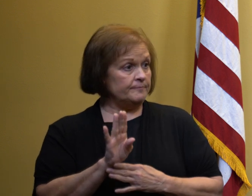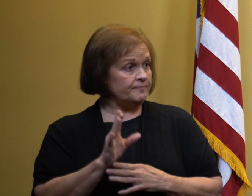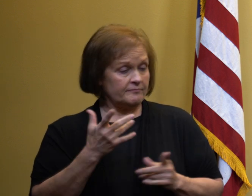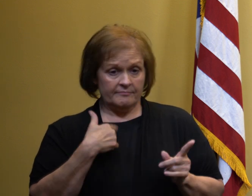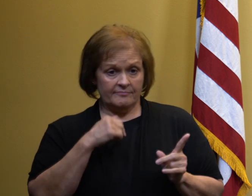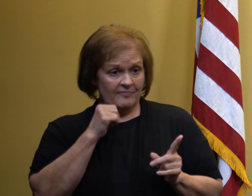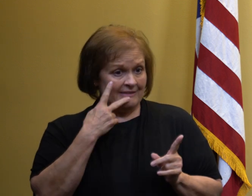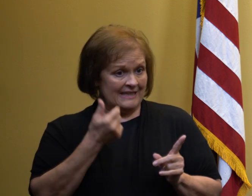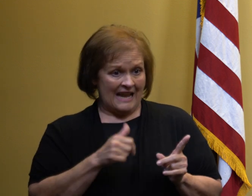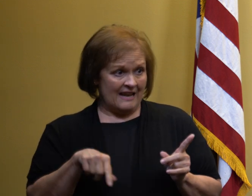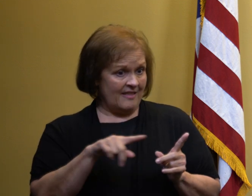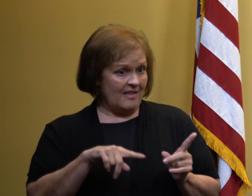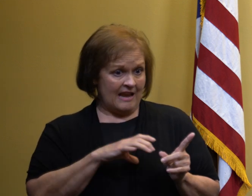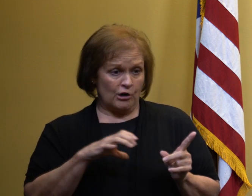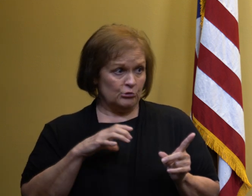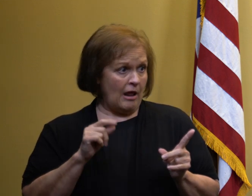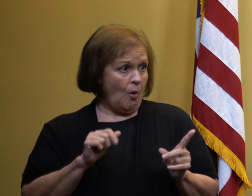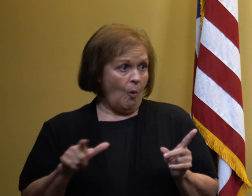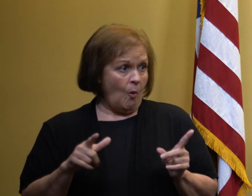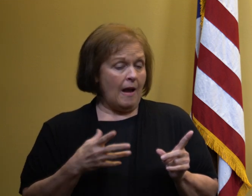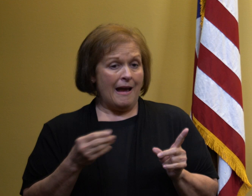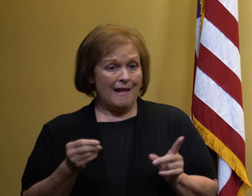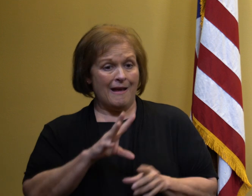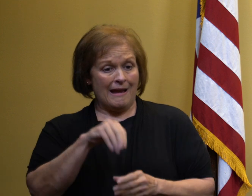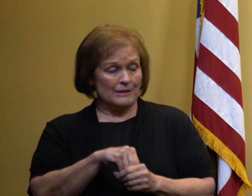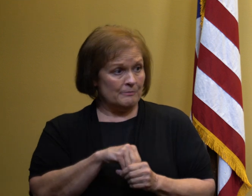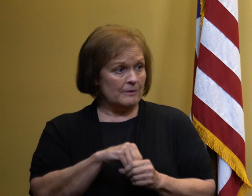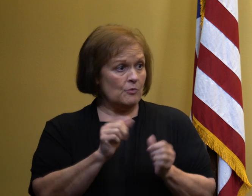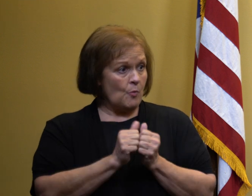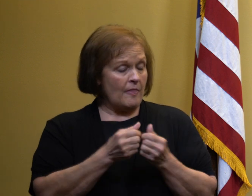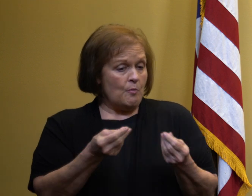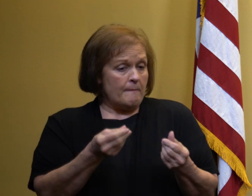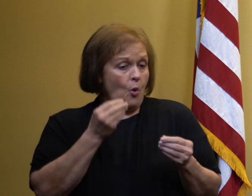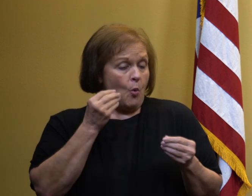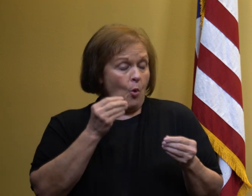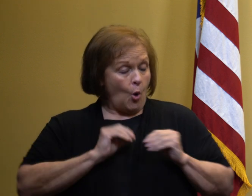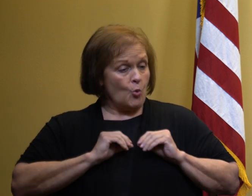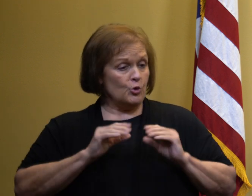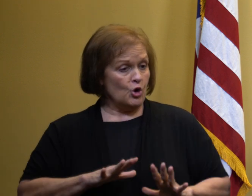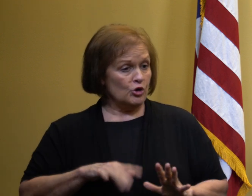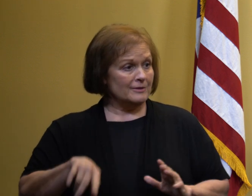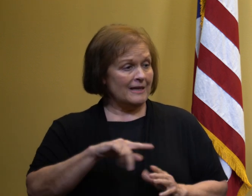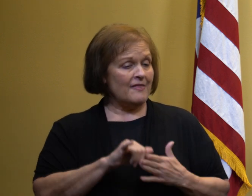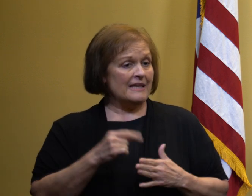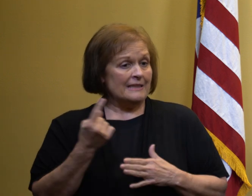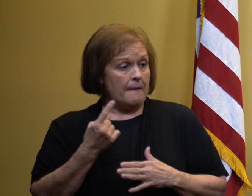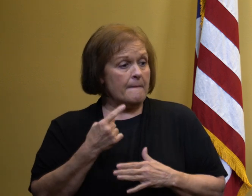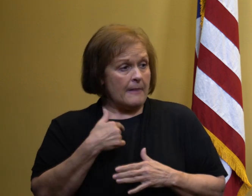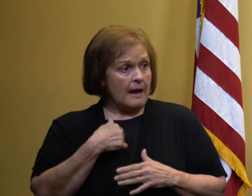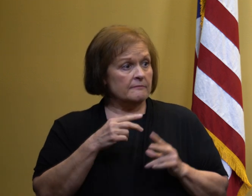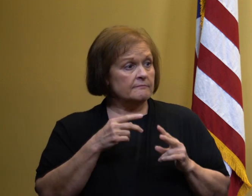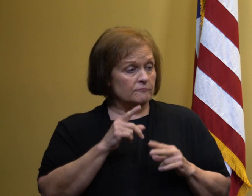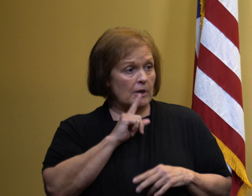haven't seen any action from the council member at all, and engagement with the property owner at all. This is something that I take